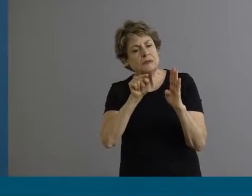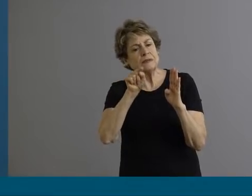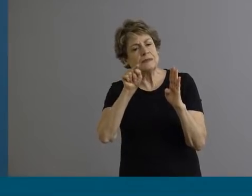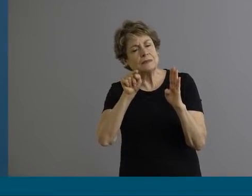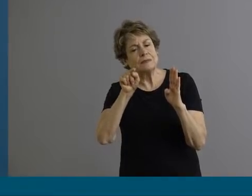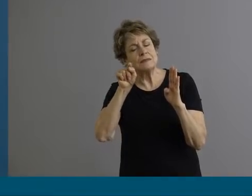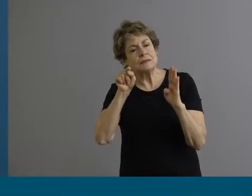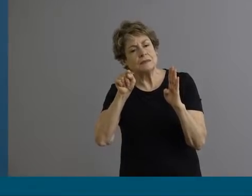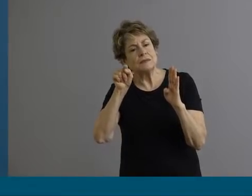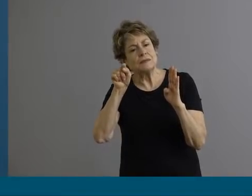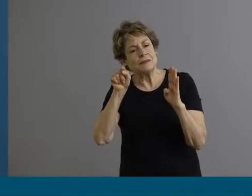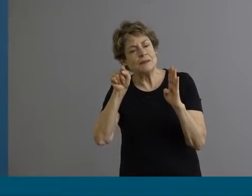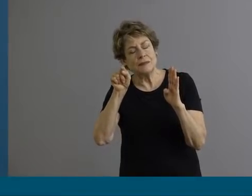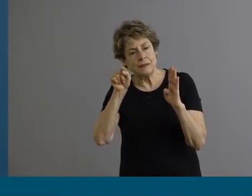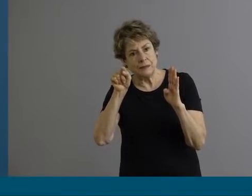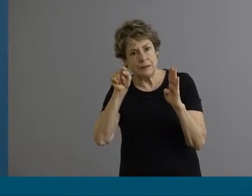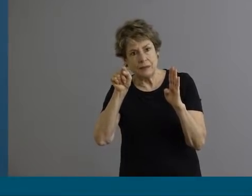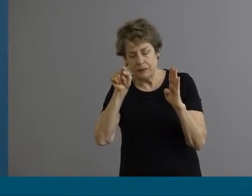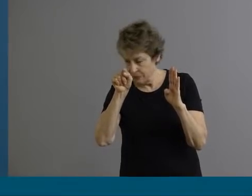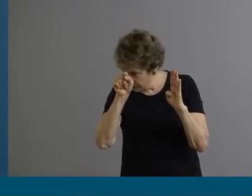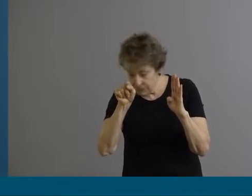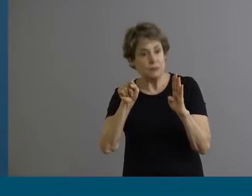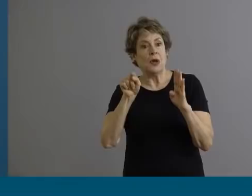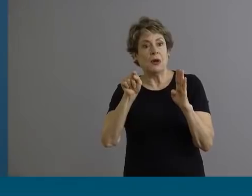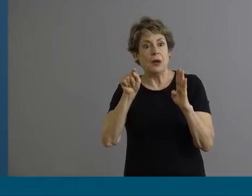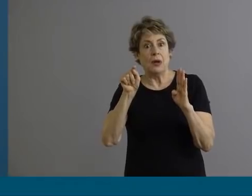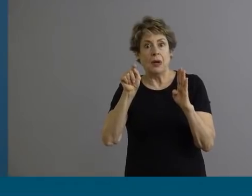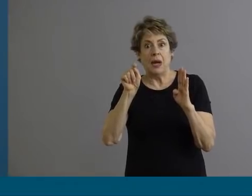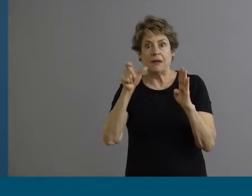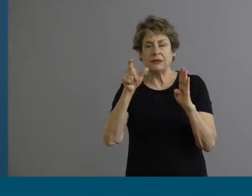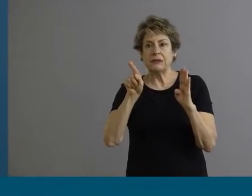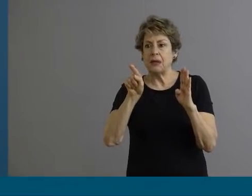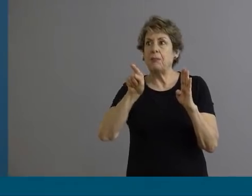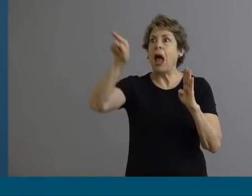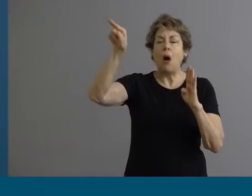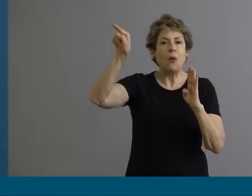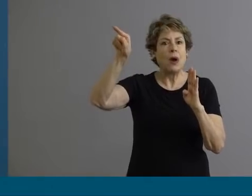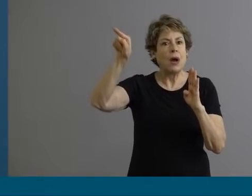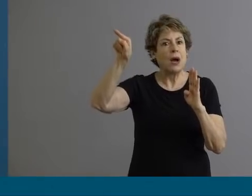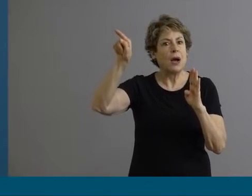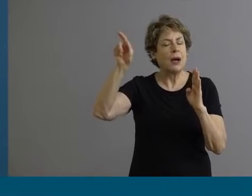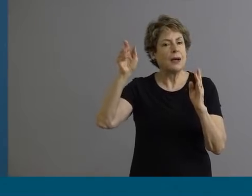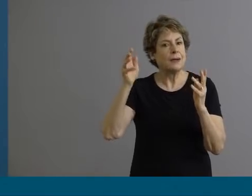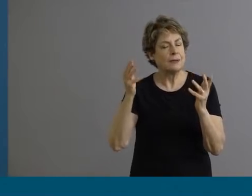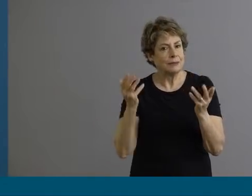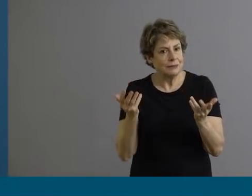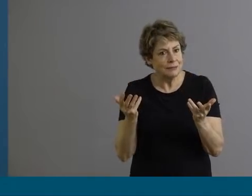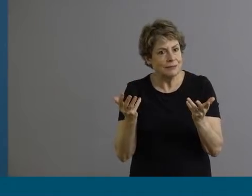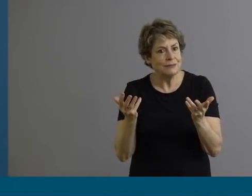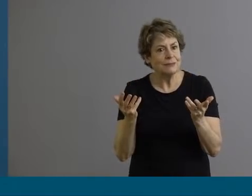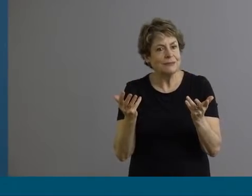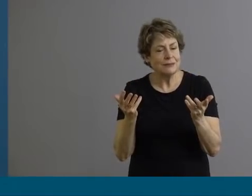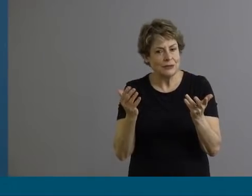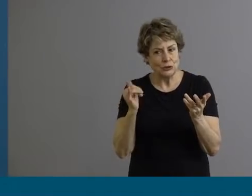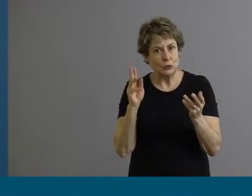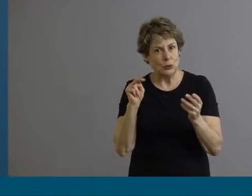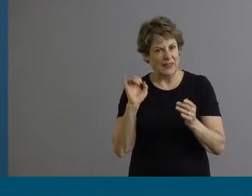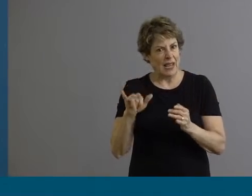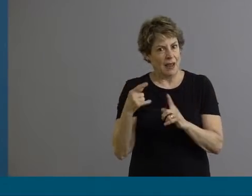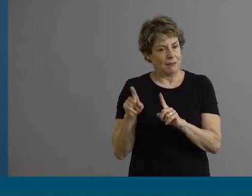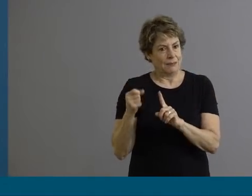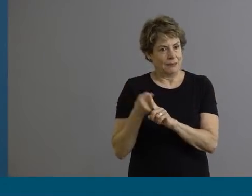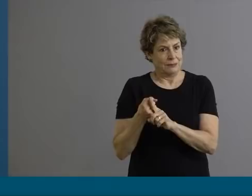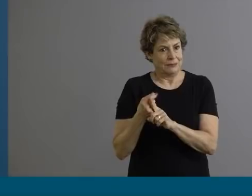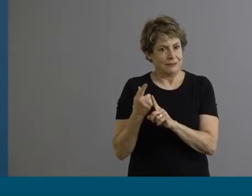rapid increase in cases throughout June. These are our percentage of positive tests.